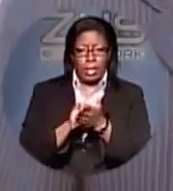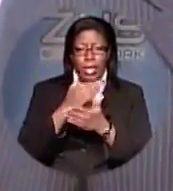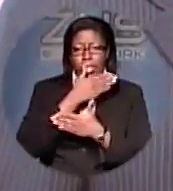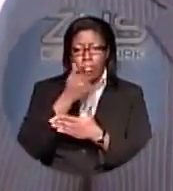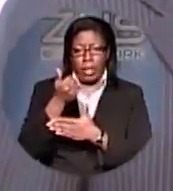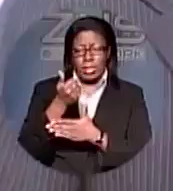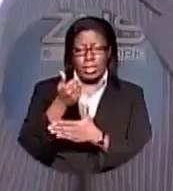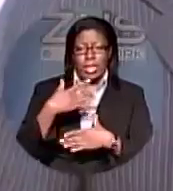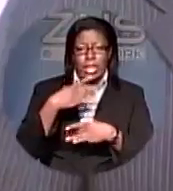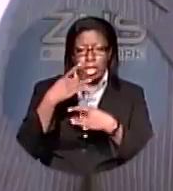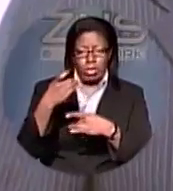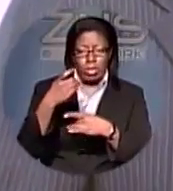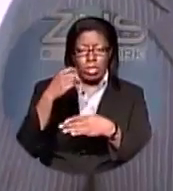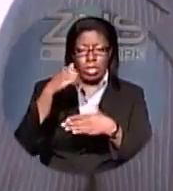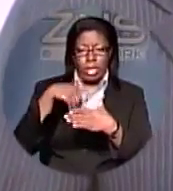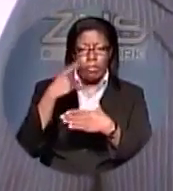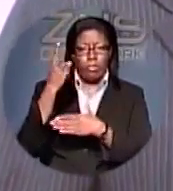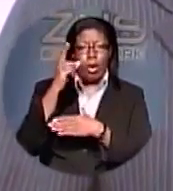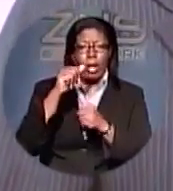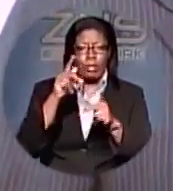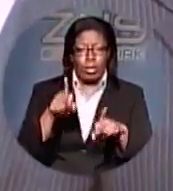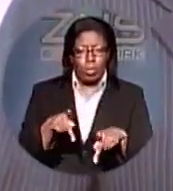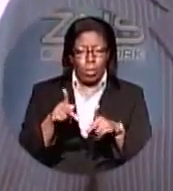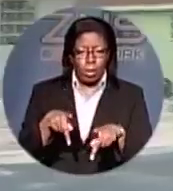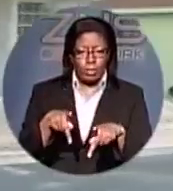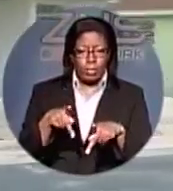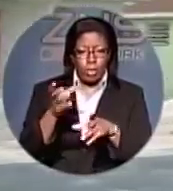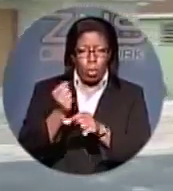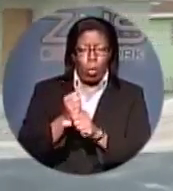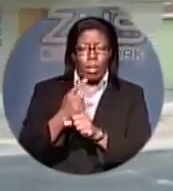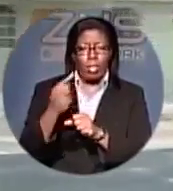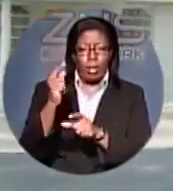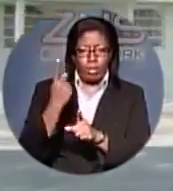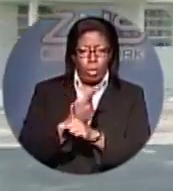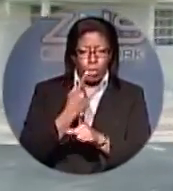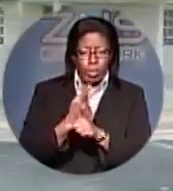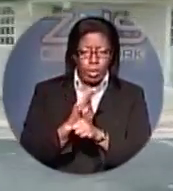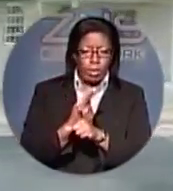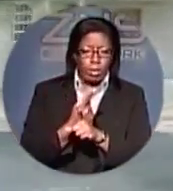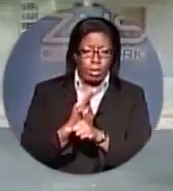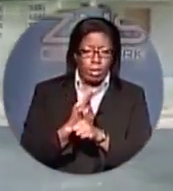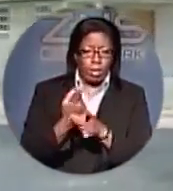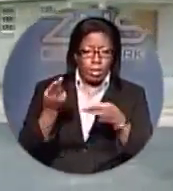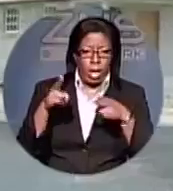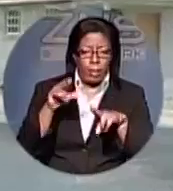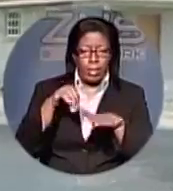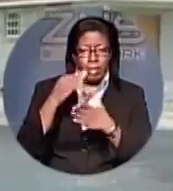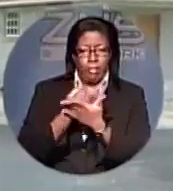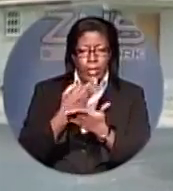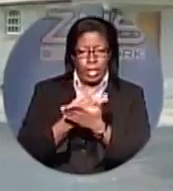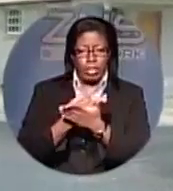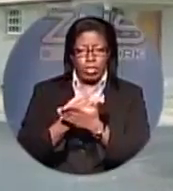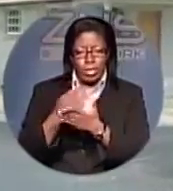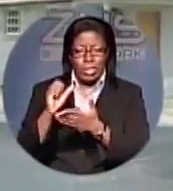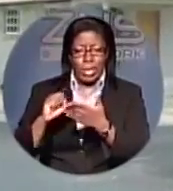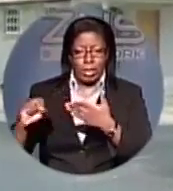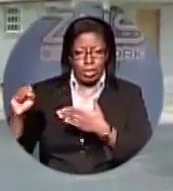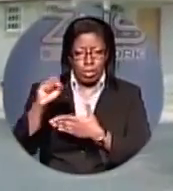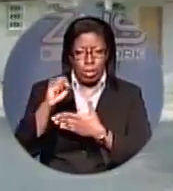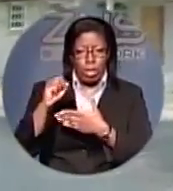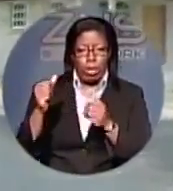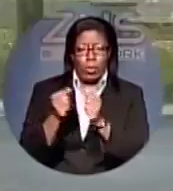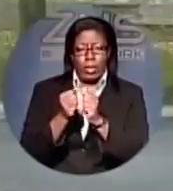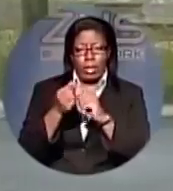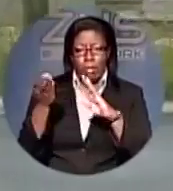of everyone. This moratorium would allow for the appropriate consultation to take place within the financial sector and with the central bank.